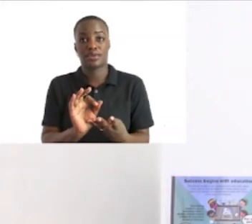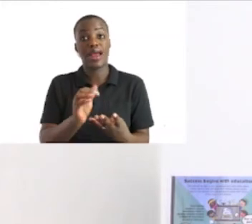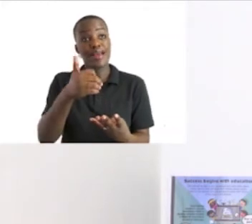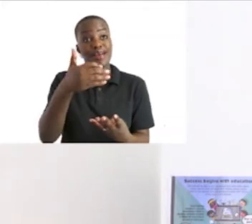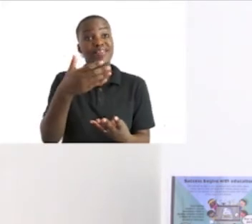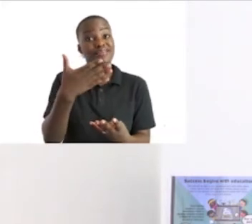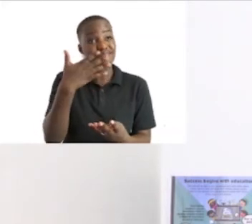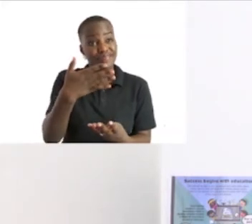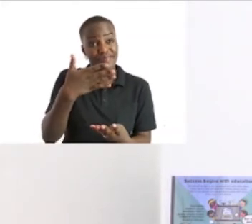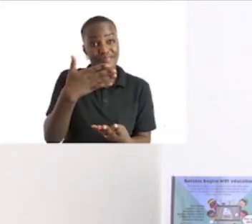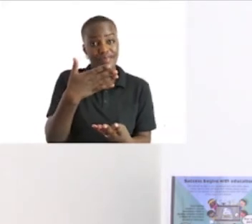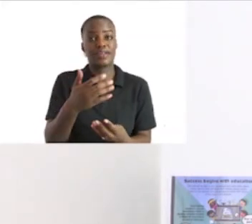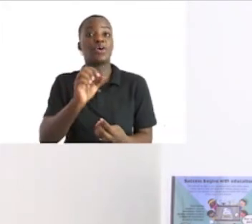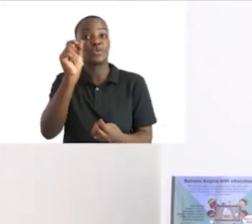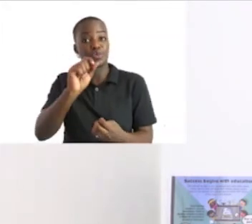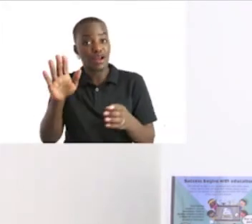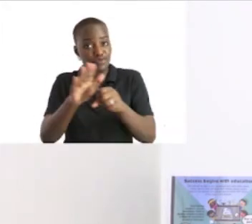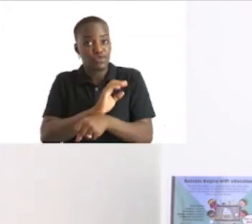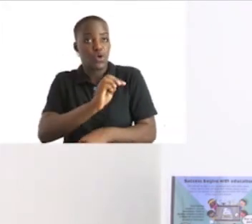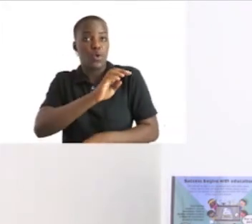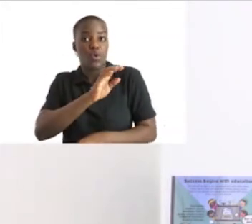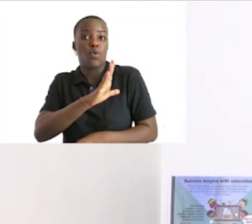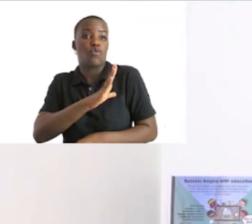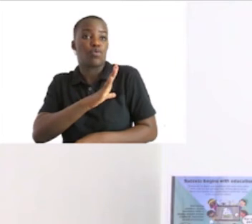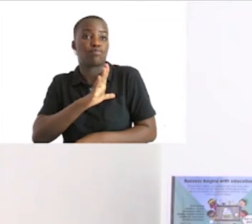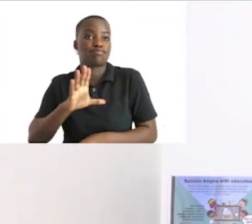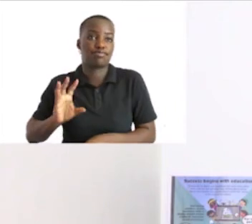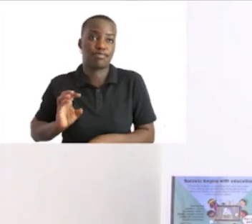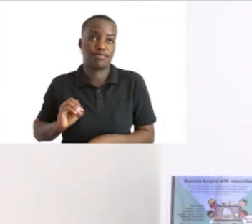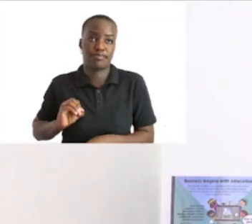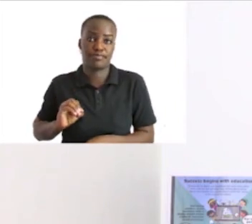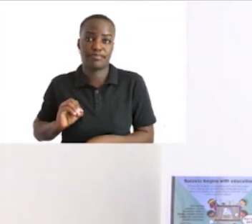5th number, which is 50.